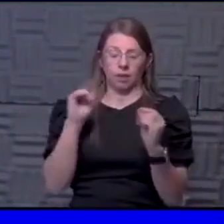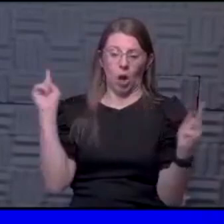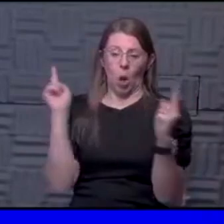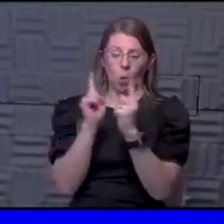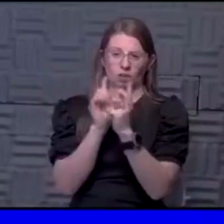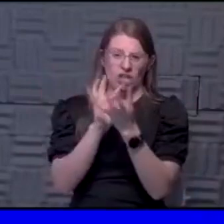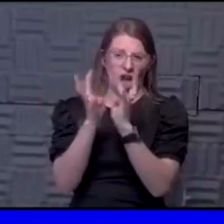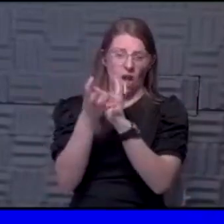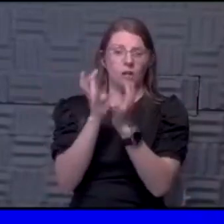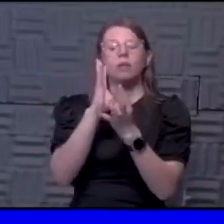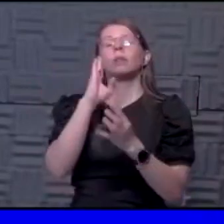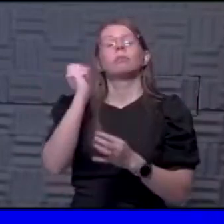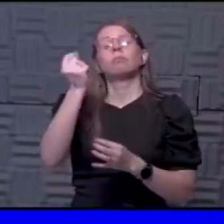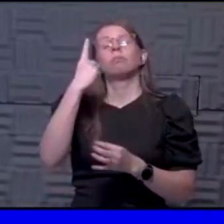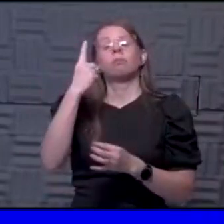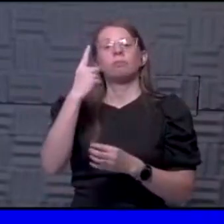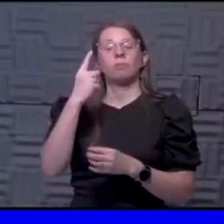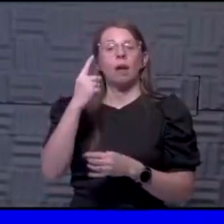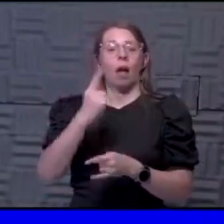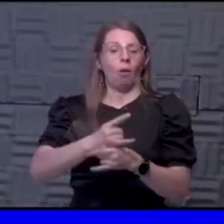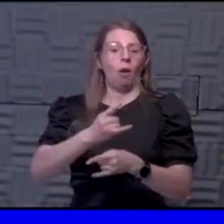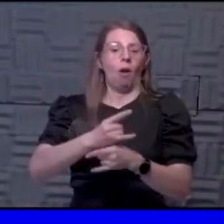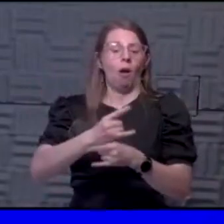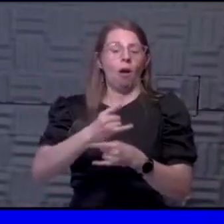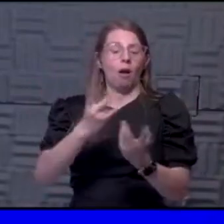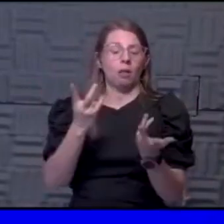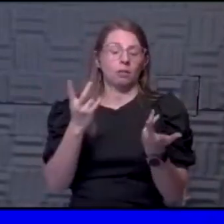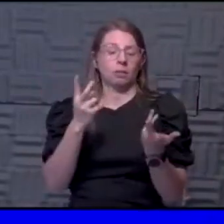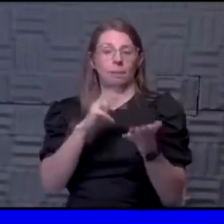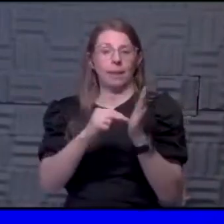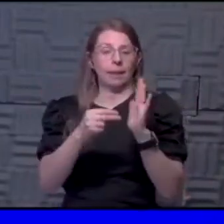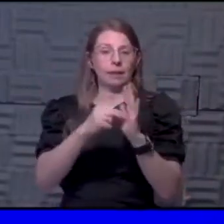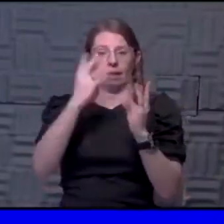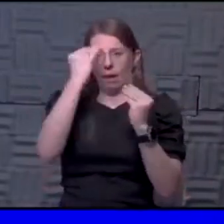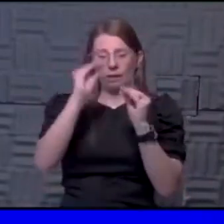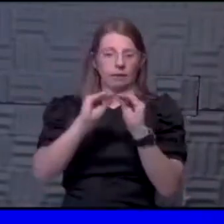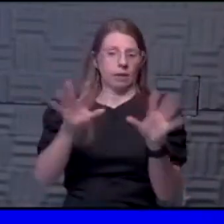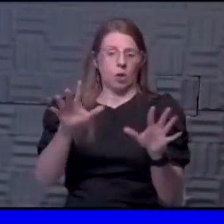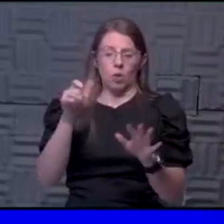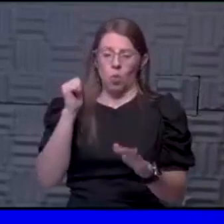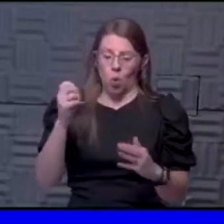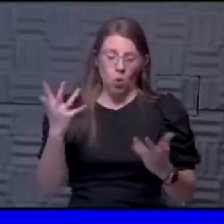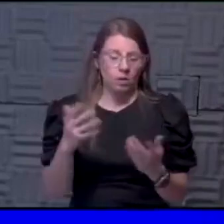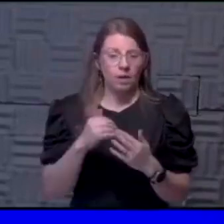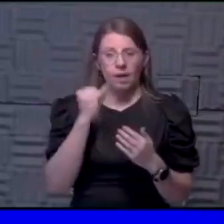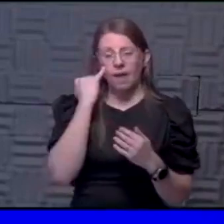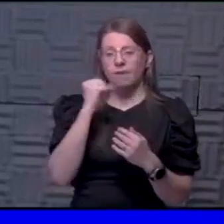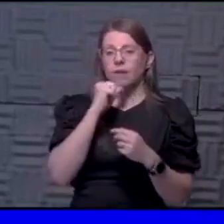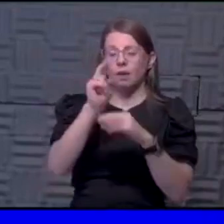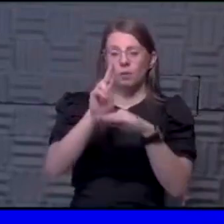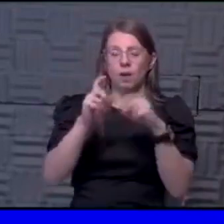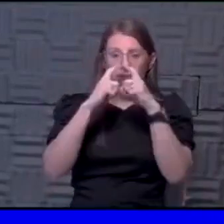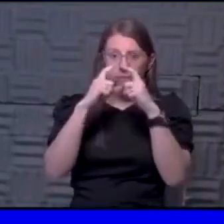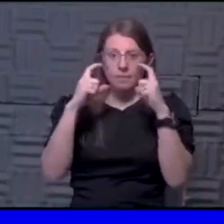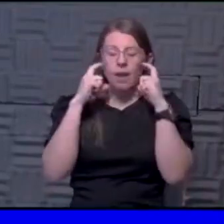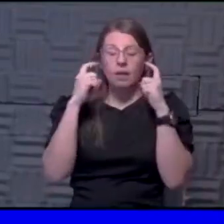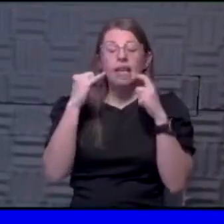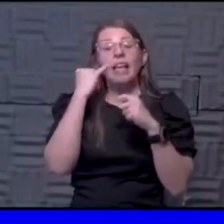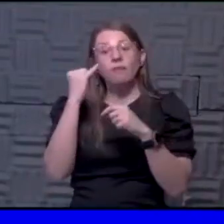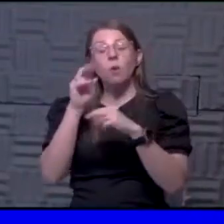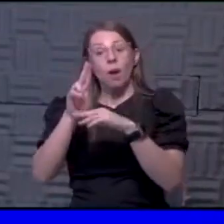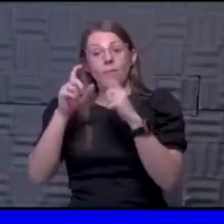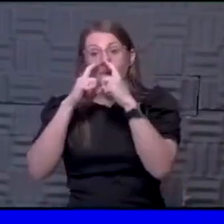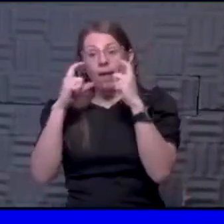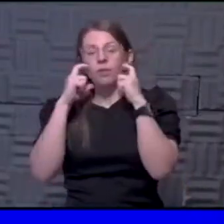we know that alcohol will reduce your inhibitions anyway. So even if they are wearing masks, more than likely those things will come off at some